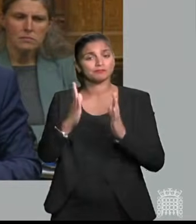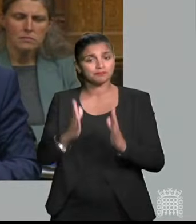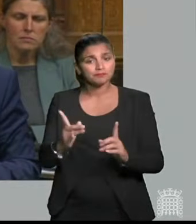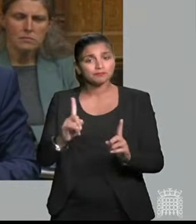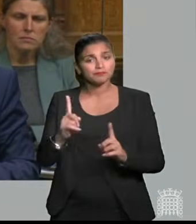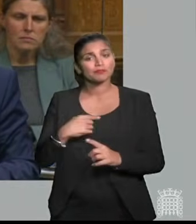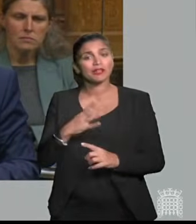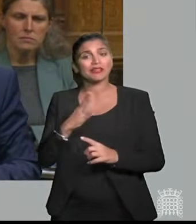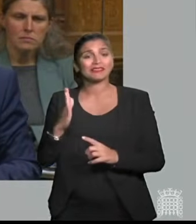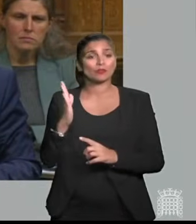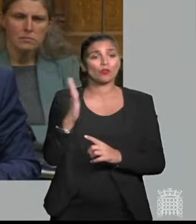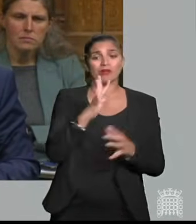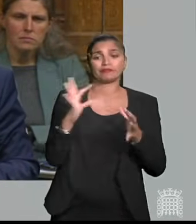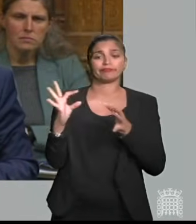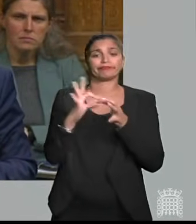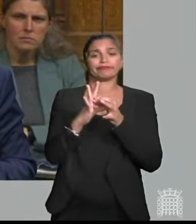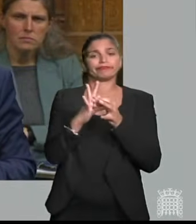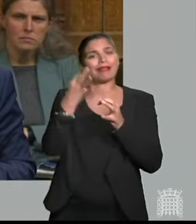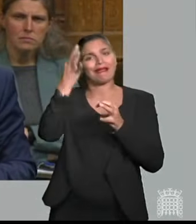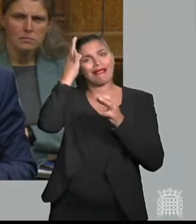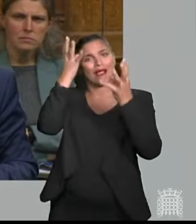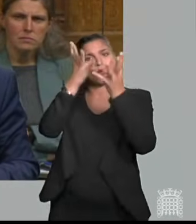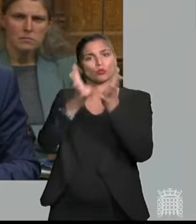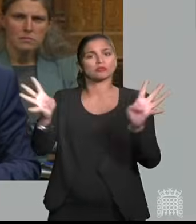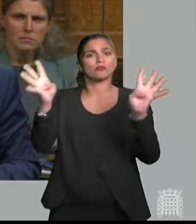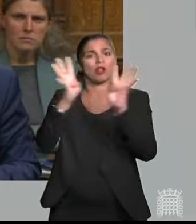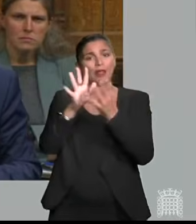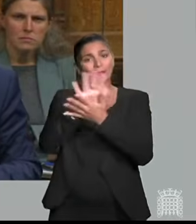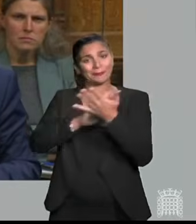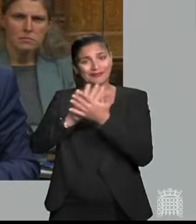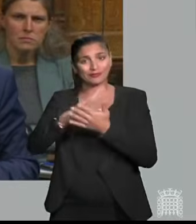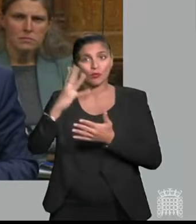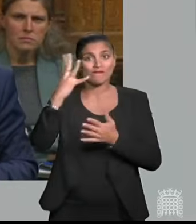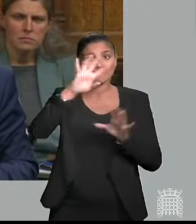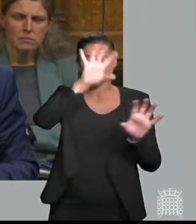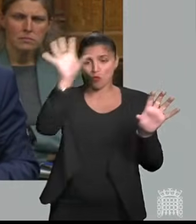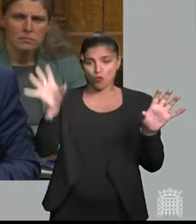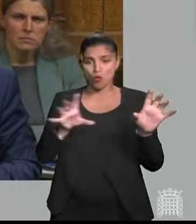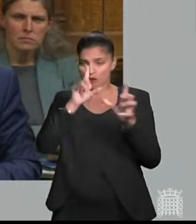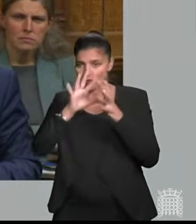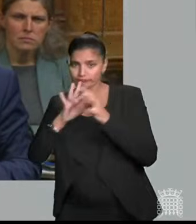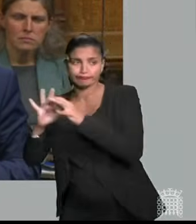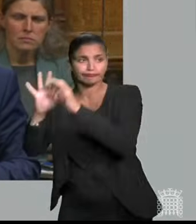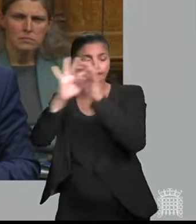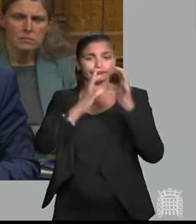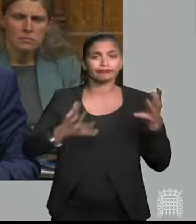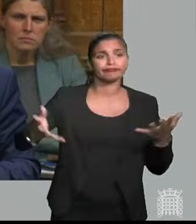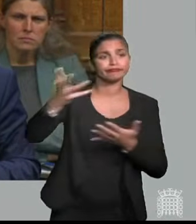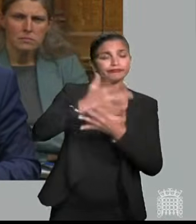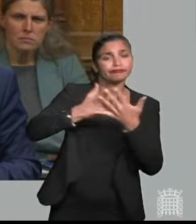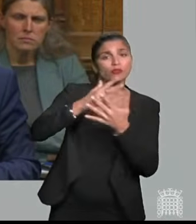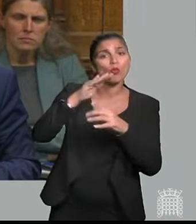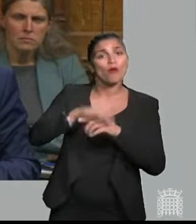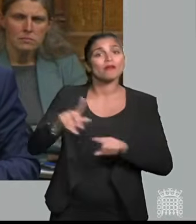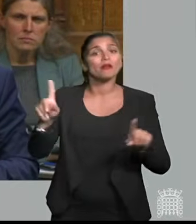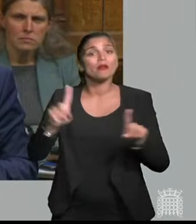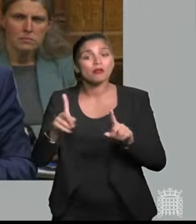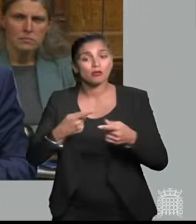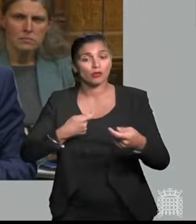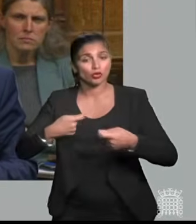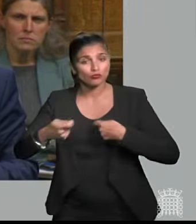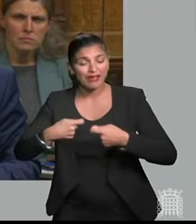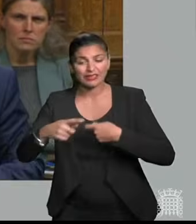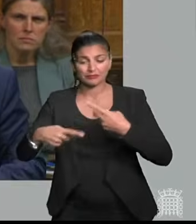Council to bring together all parts of the UK family to discuss and collaborate on the trading and many